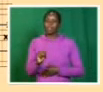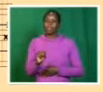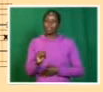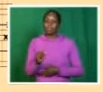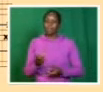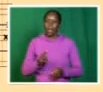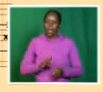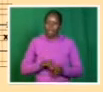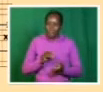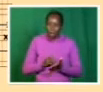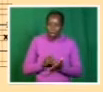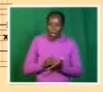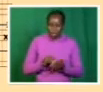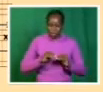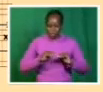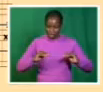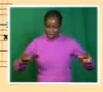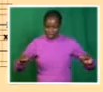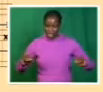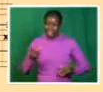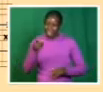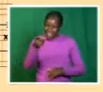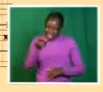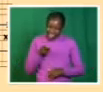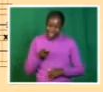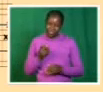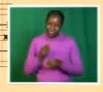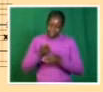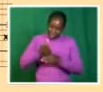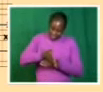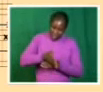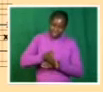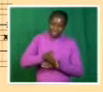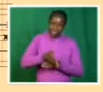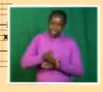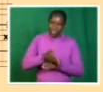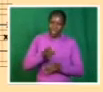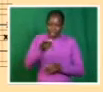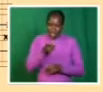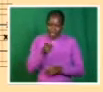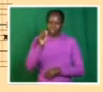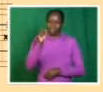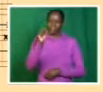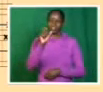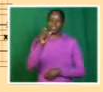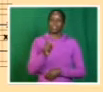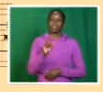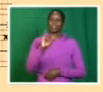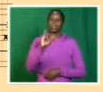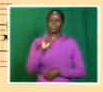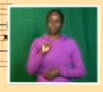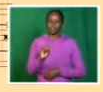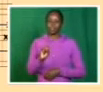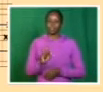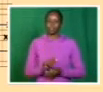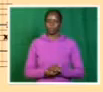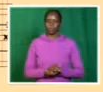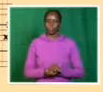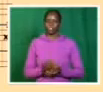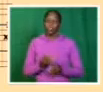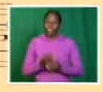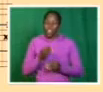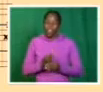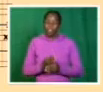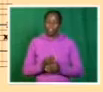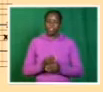points. We call them the x-intercept, where the graph cuts the x-axis. If that graph cuts